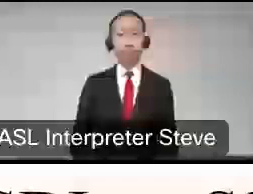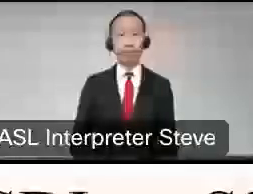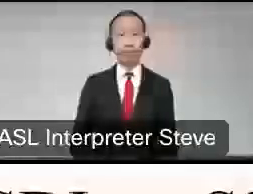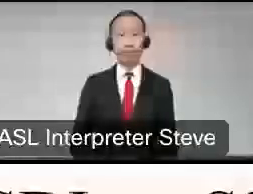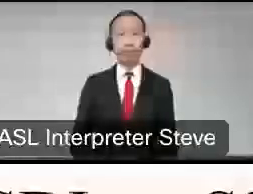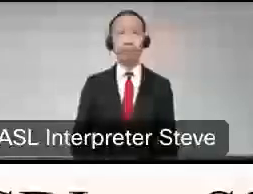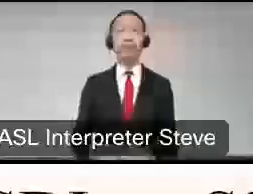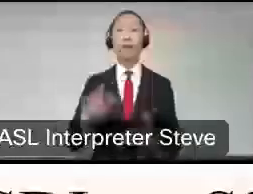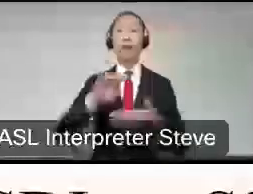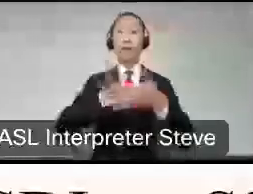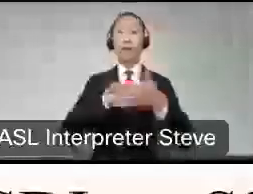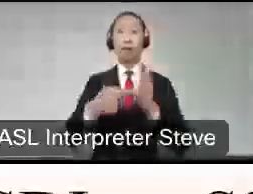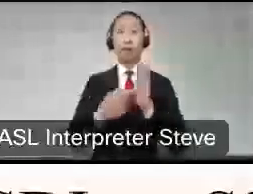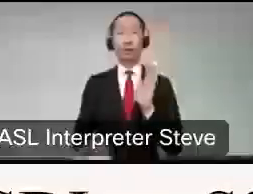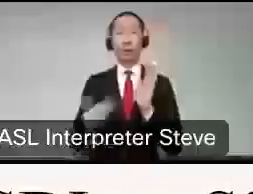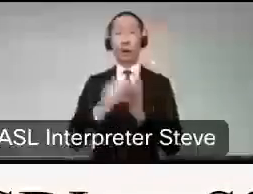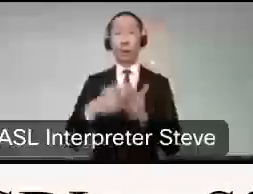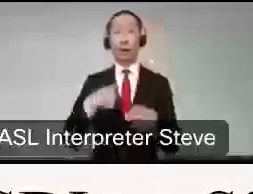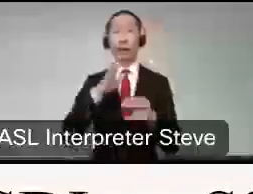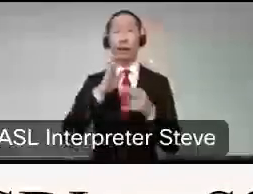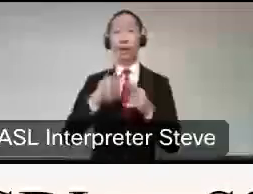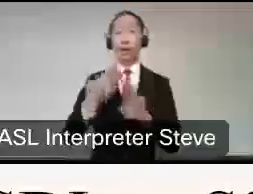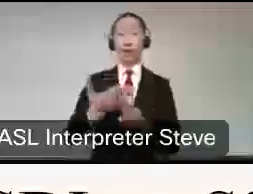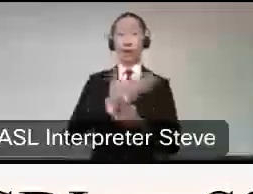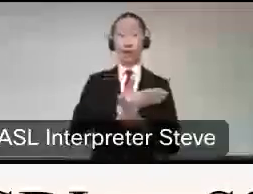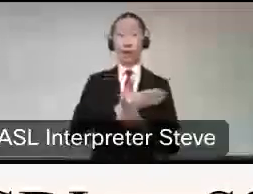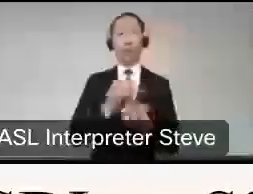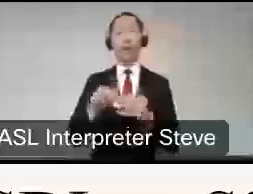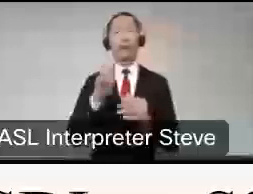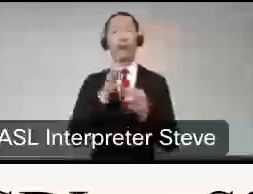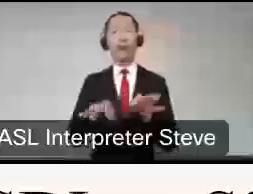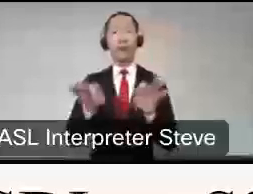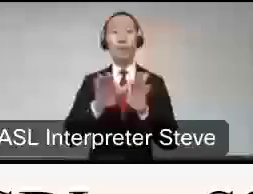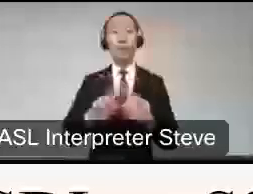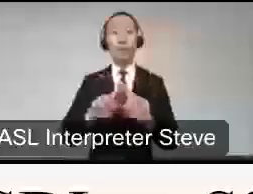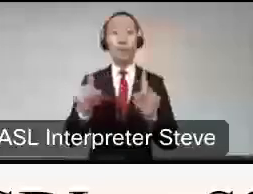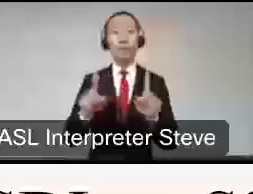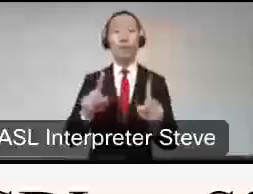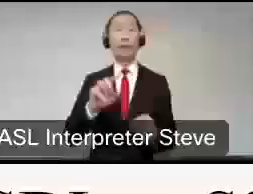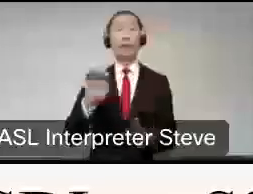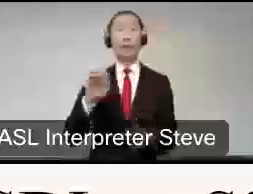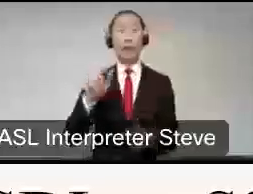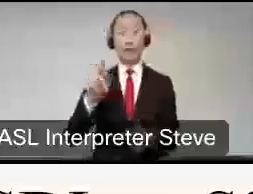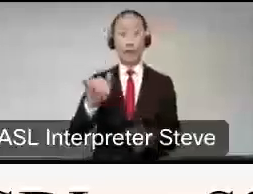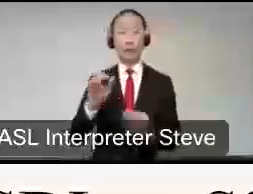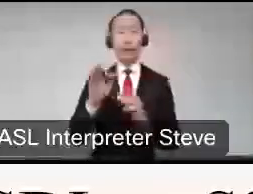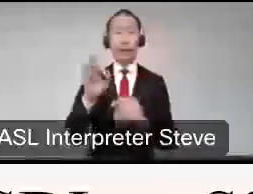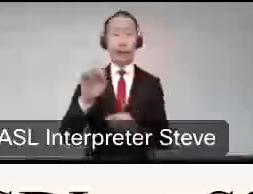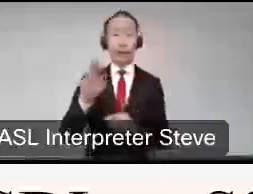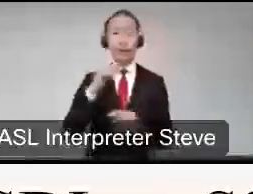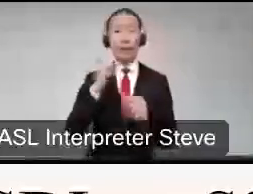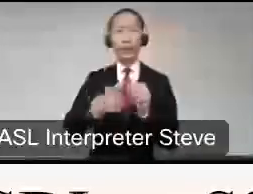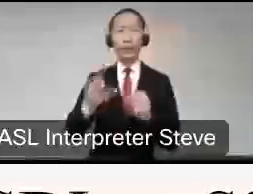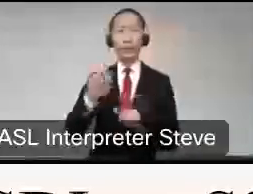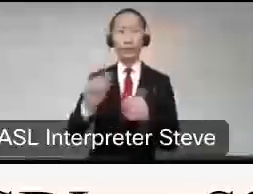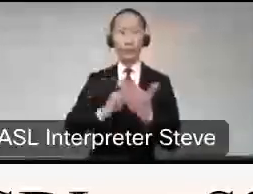So this chart reiterates what I talked about on the prior slide. These are the major differences and eligibility factors for each disability